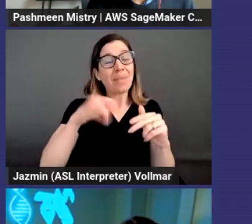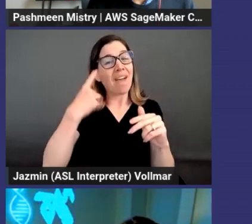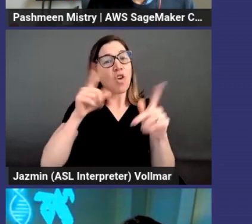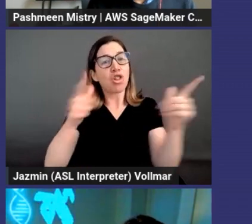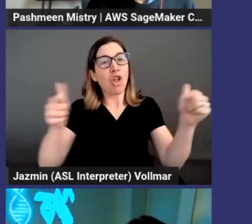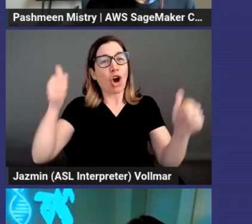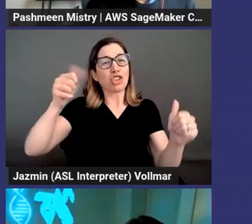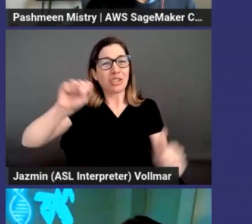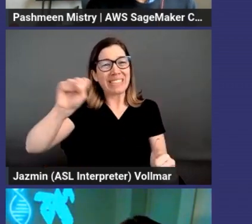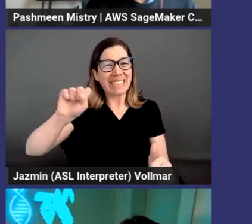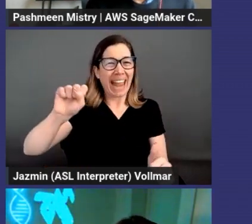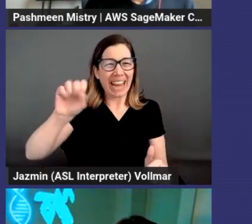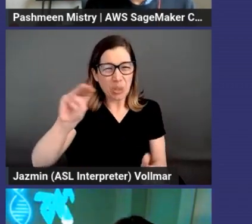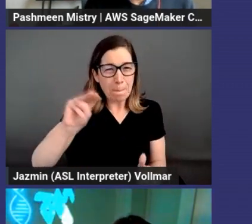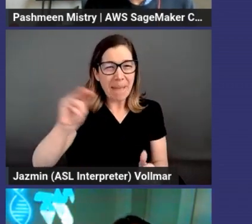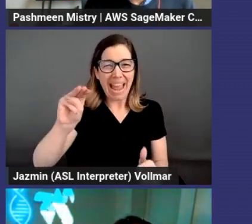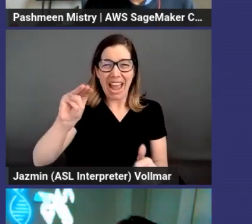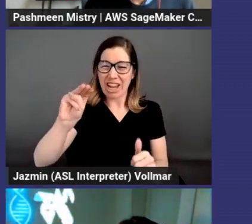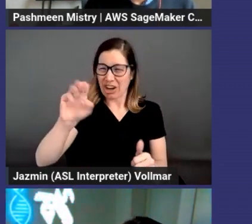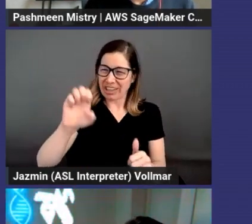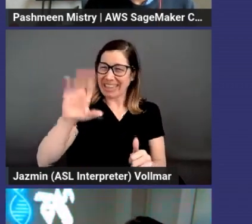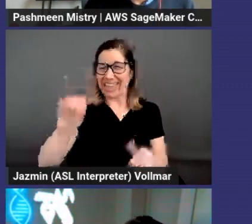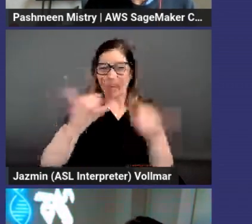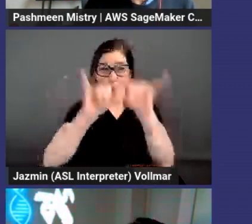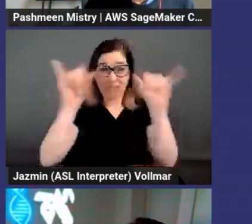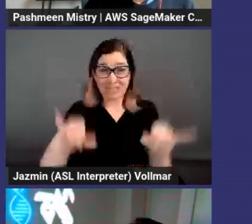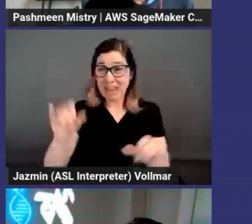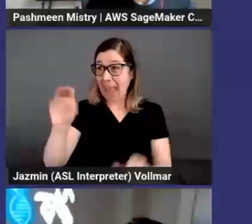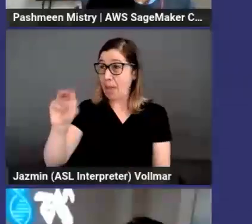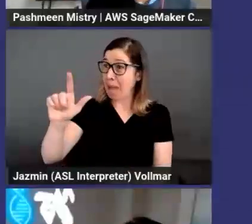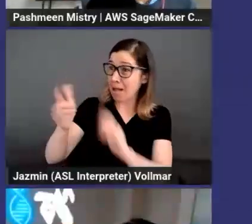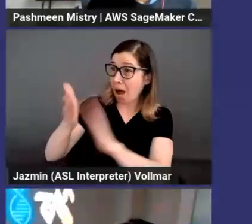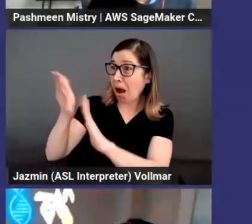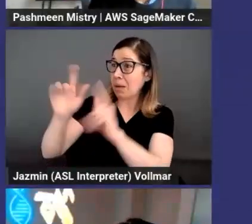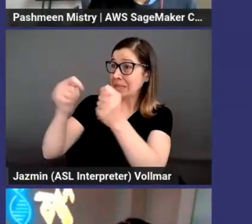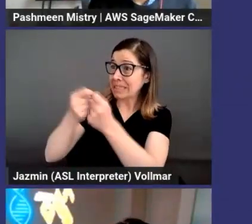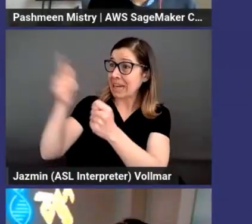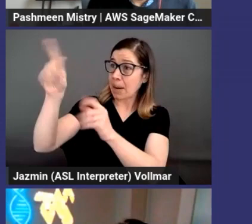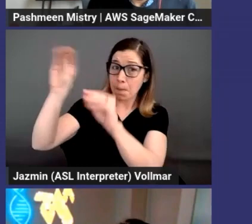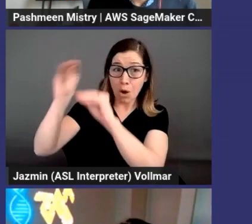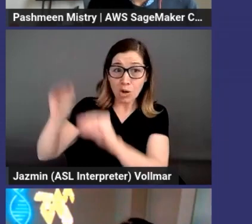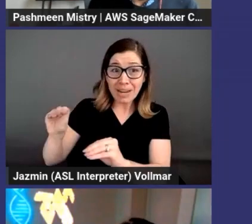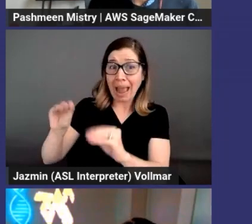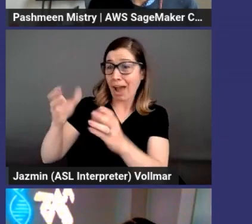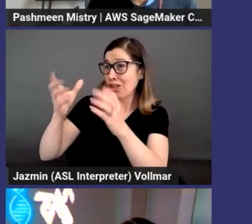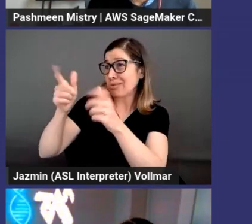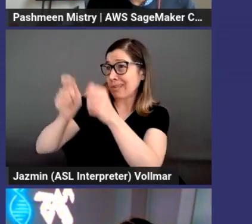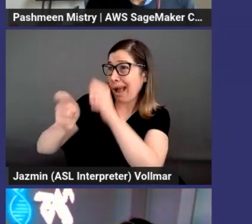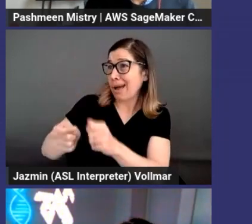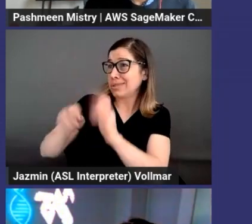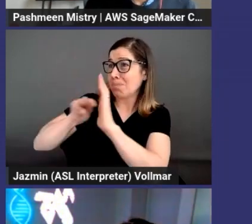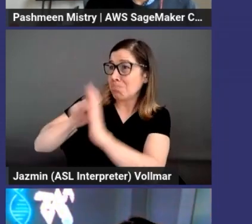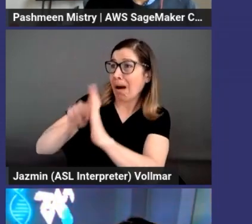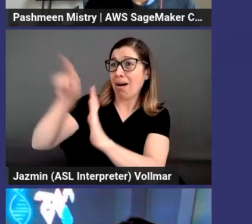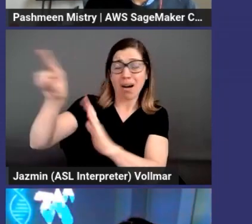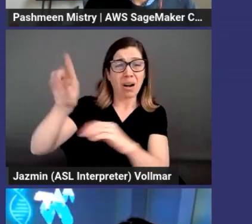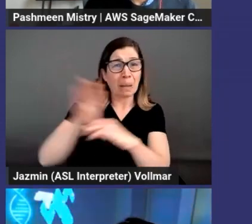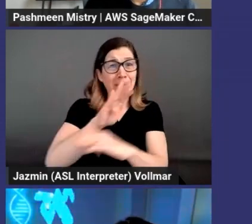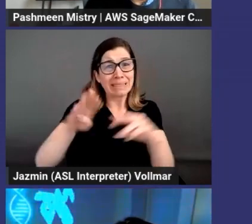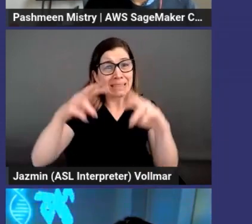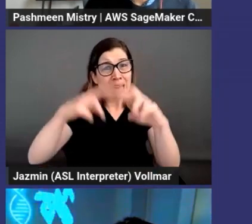ecosystem. Teams can kind of align. So you have your ML ops team, you can work with them to maybe put together a custom model. That way the business analysts have